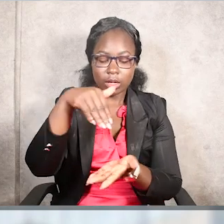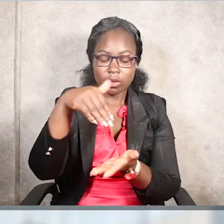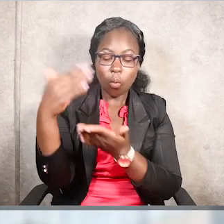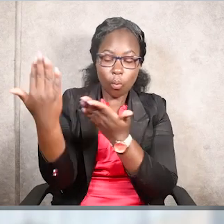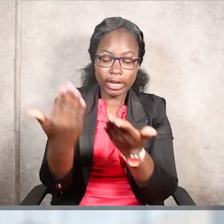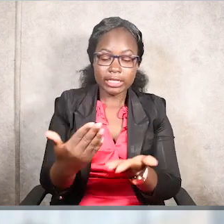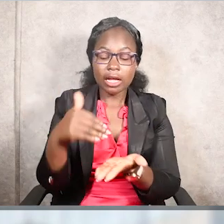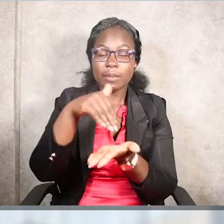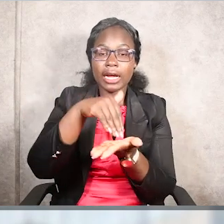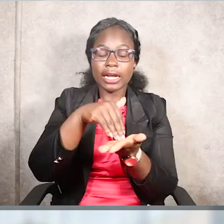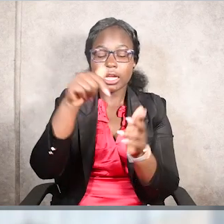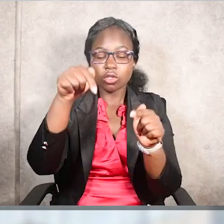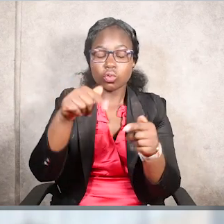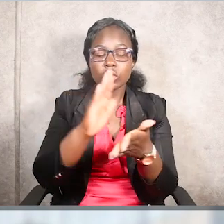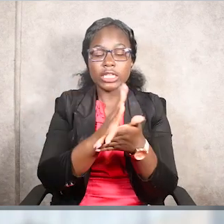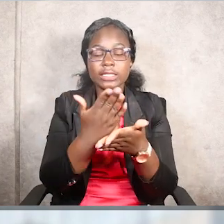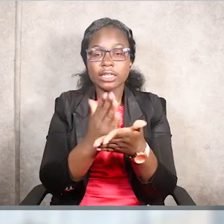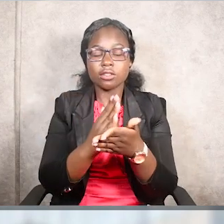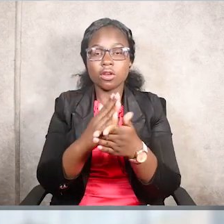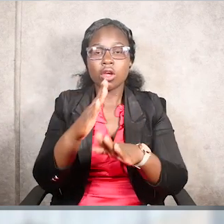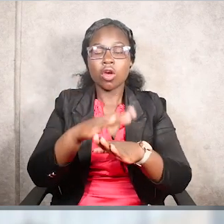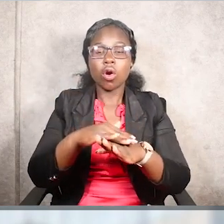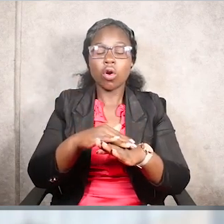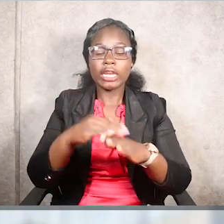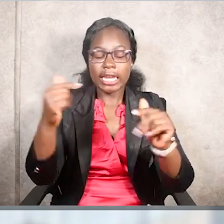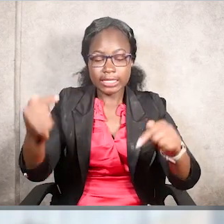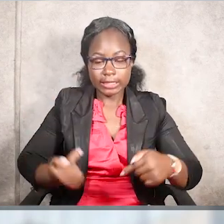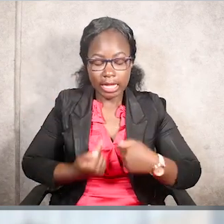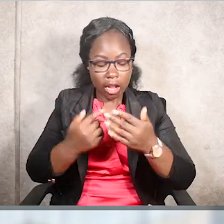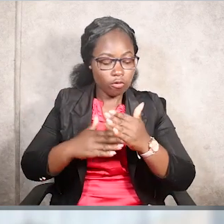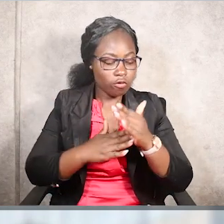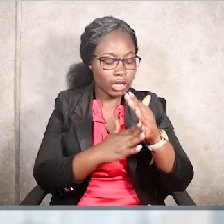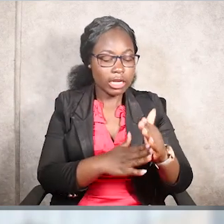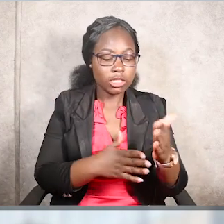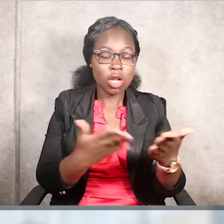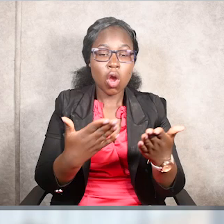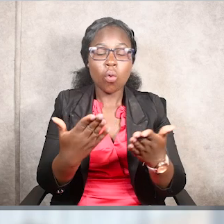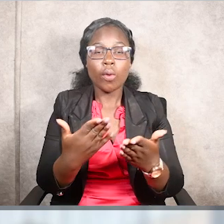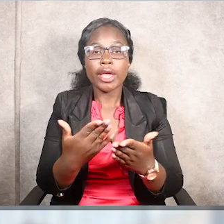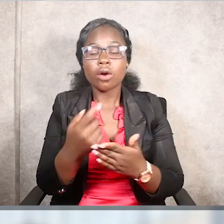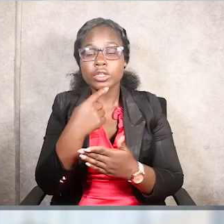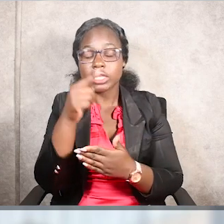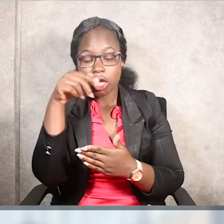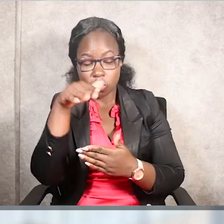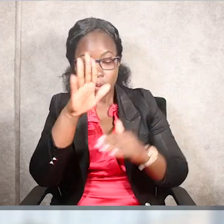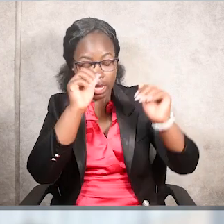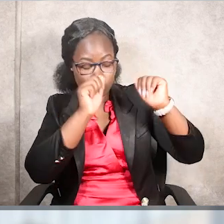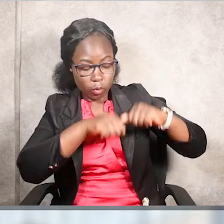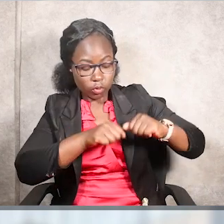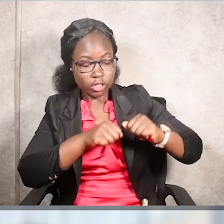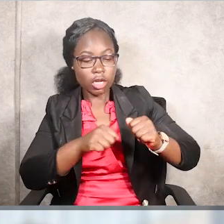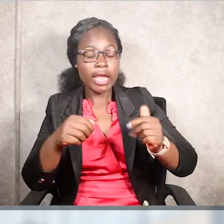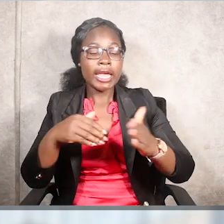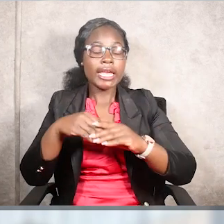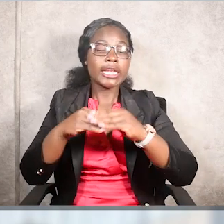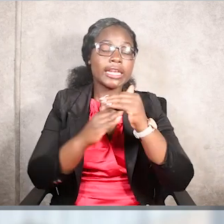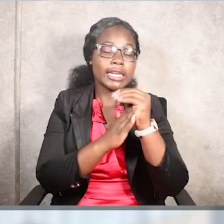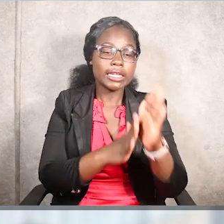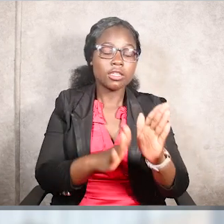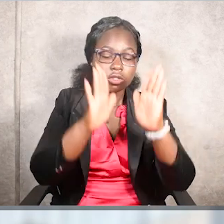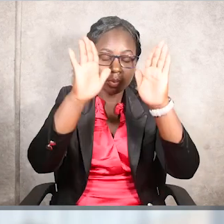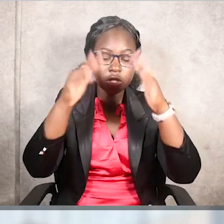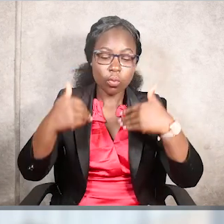Welcome once again to this session on self-leadership, where we unlock your potential. In leadership, majorly, there are